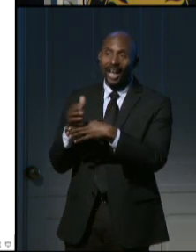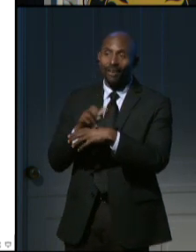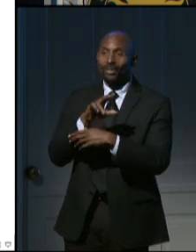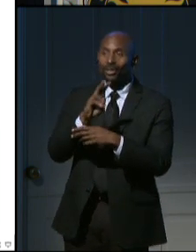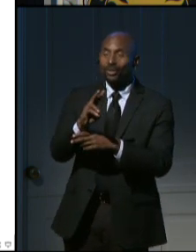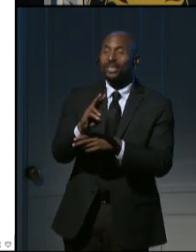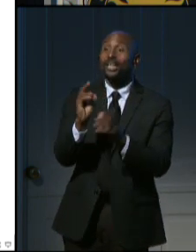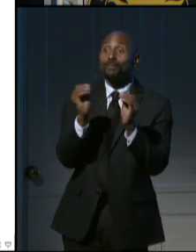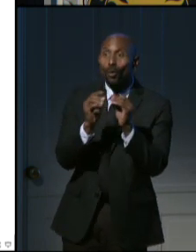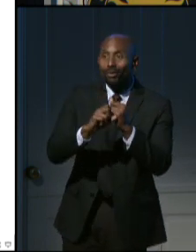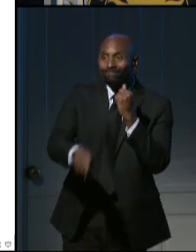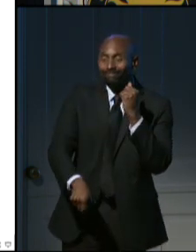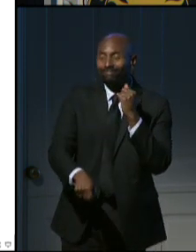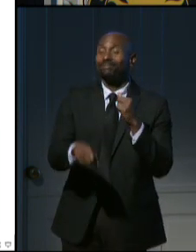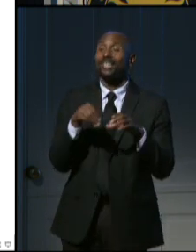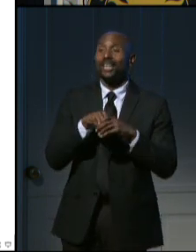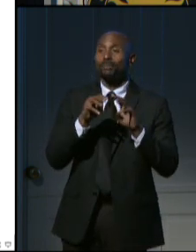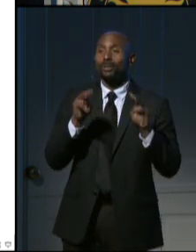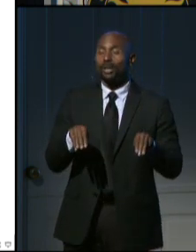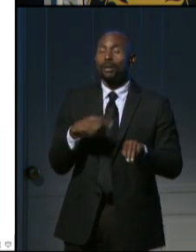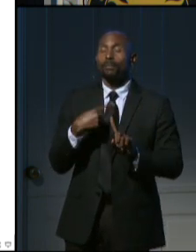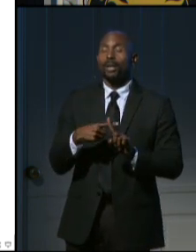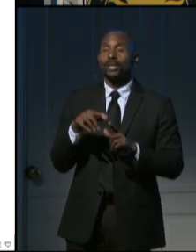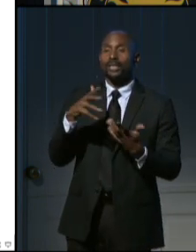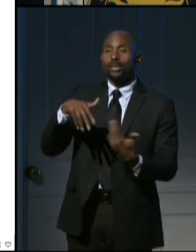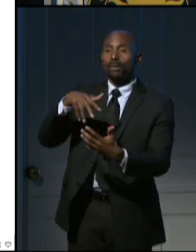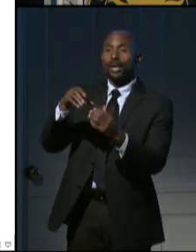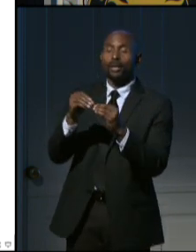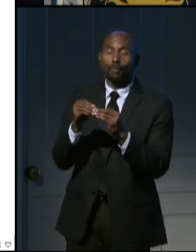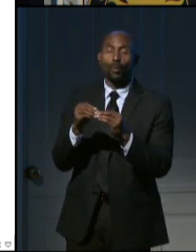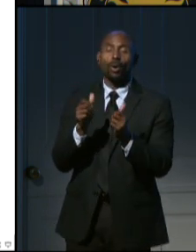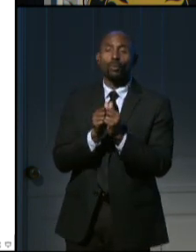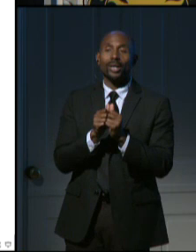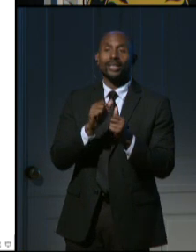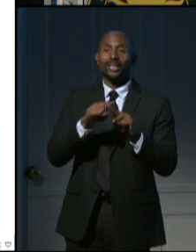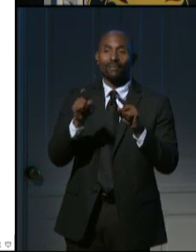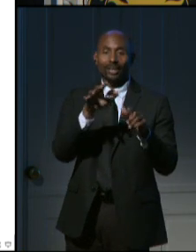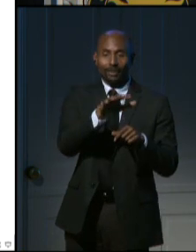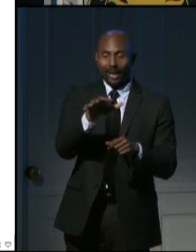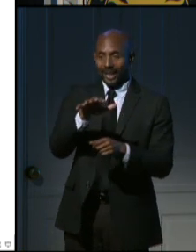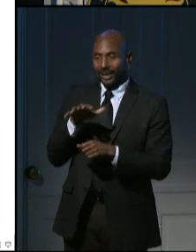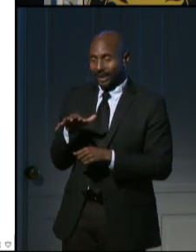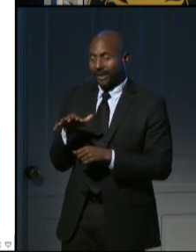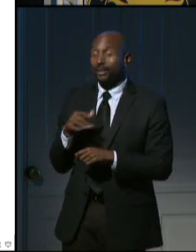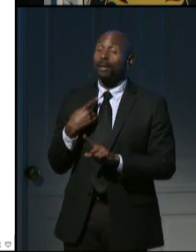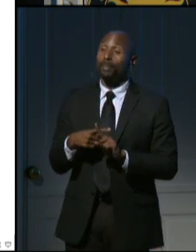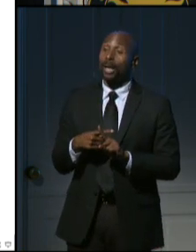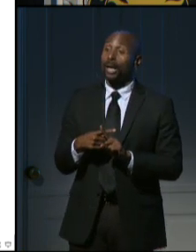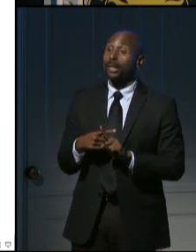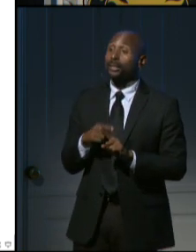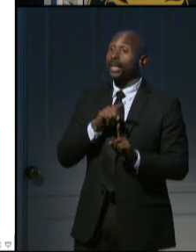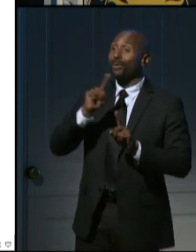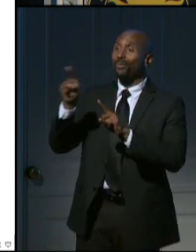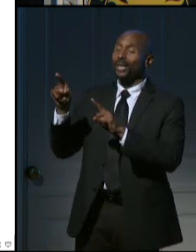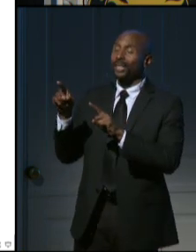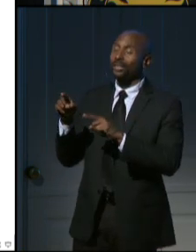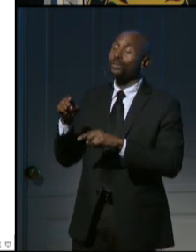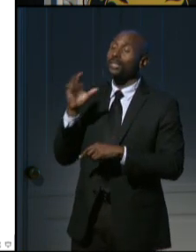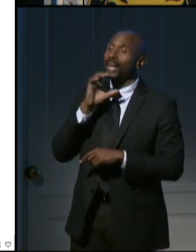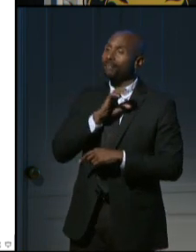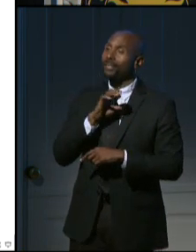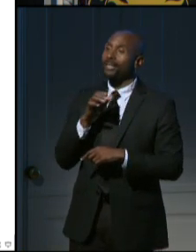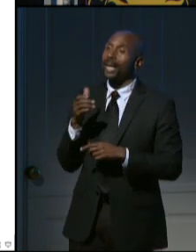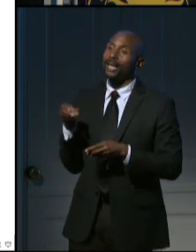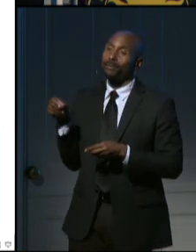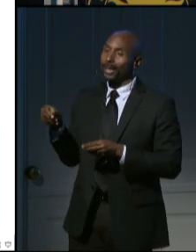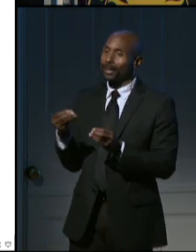minutes more at the museum, but they also interacted with more spaces, and they also, on top of that time, went to the cafe and meant they